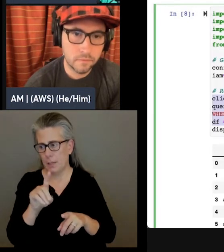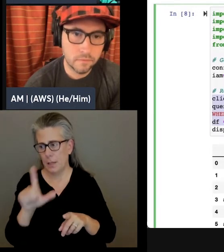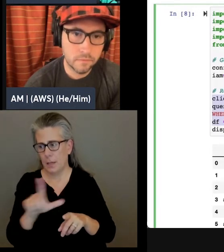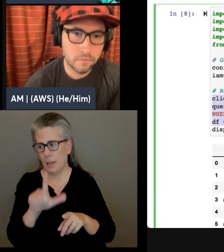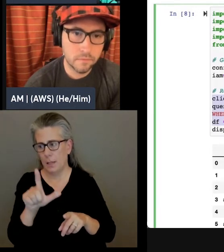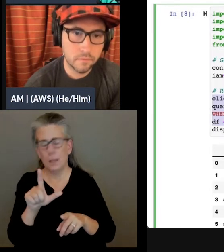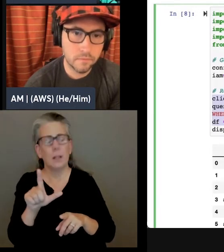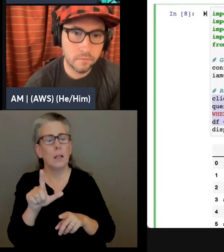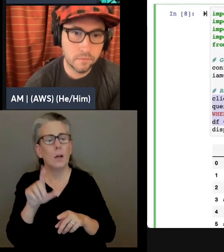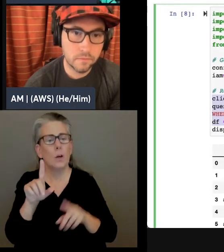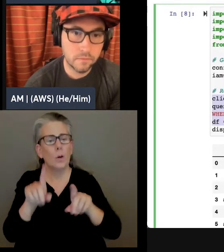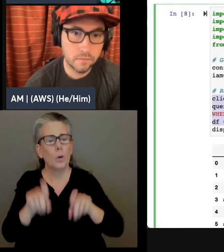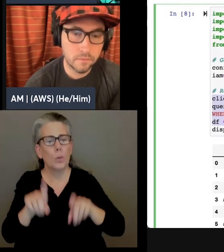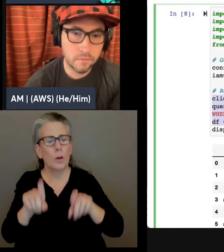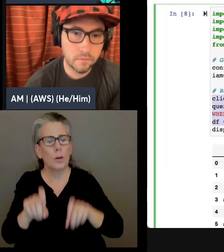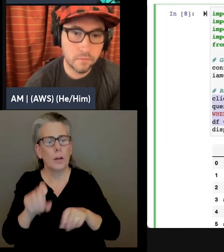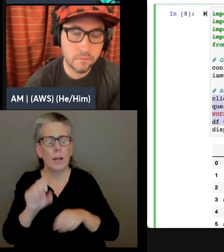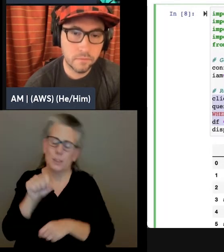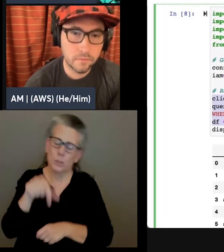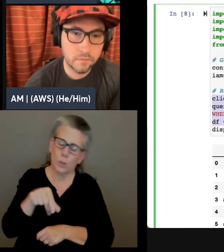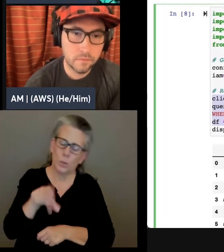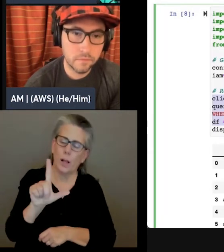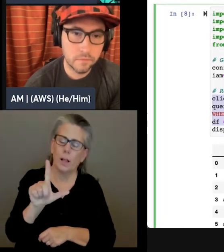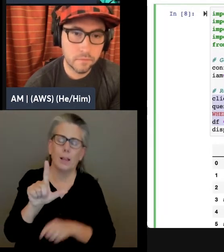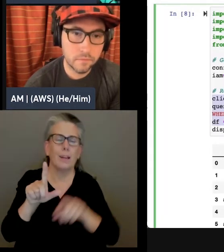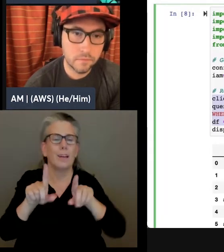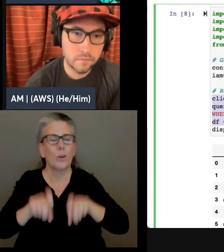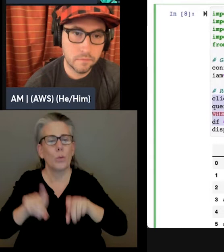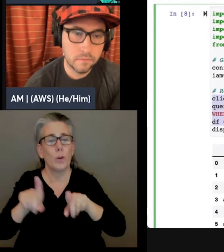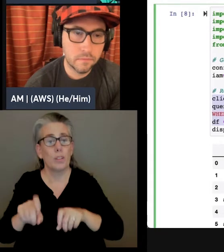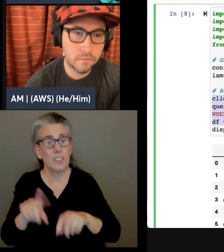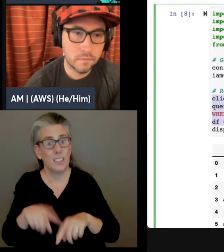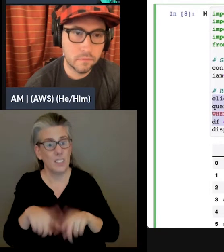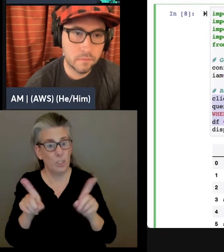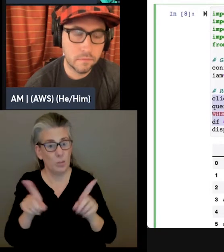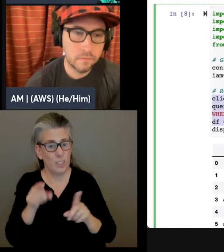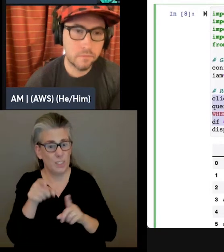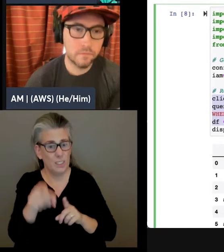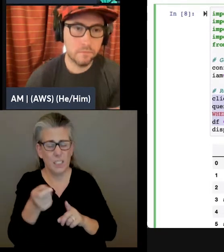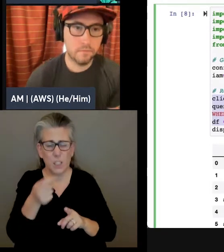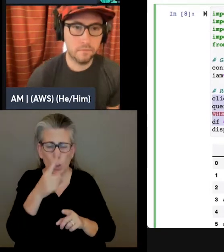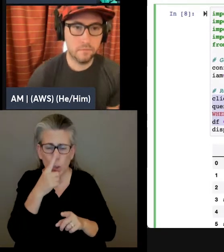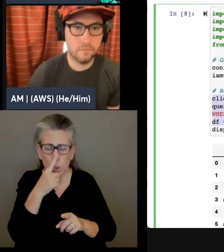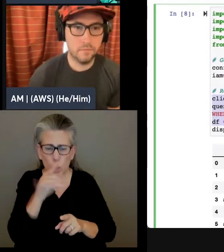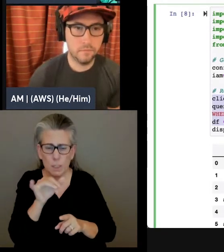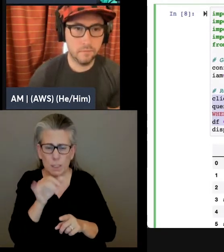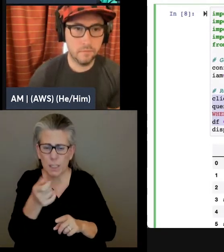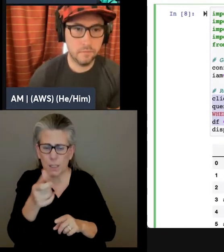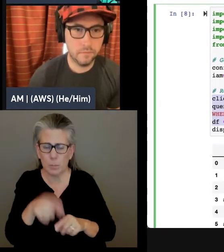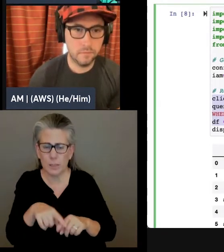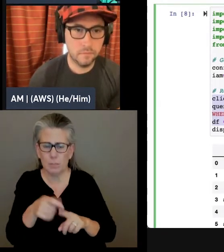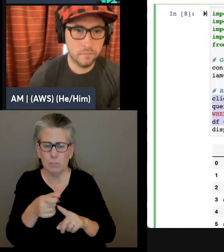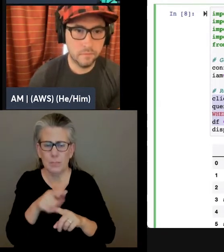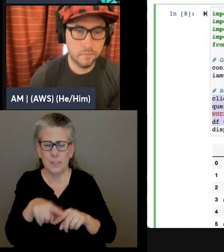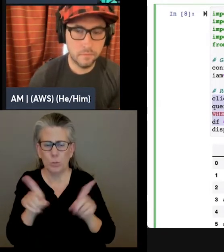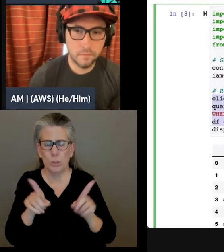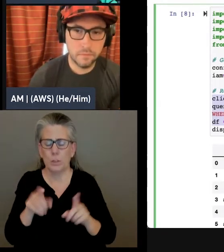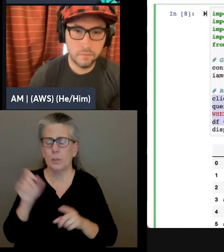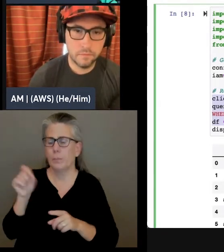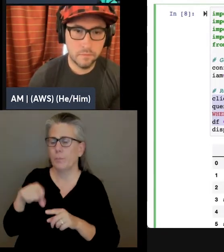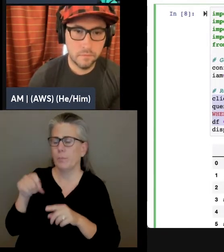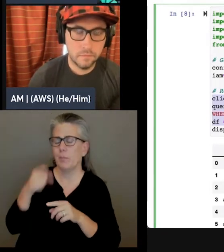that. So this is actually a language that we recently released support for in Neptune. It's called OpenCipher.